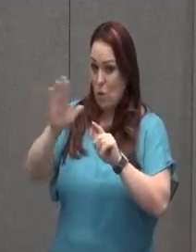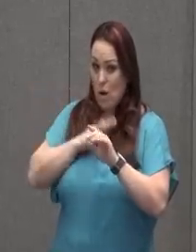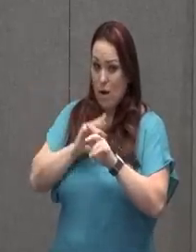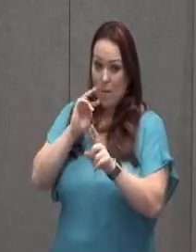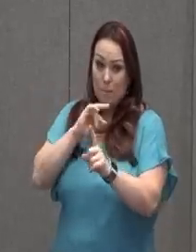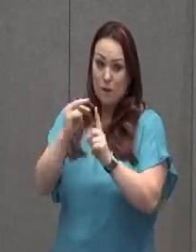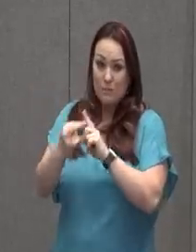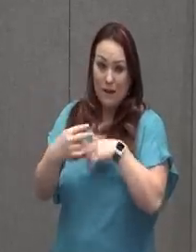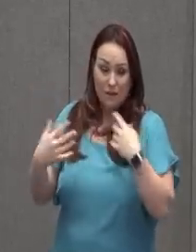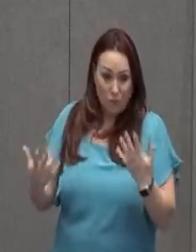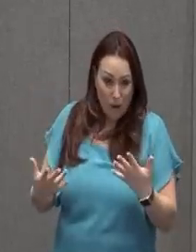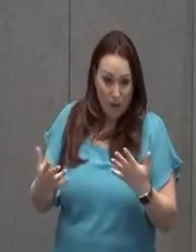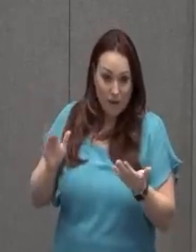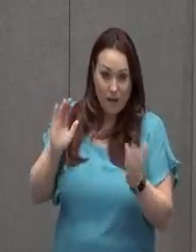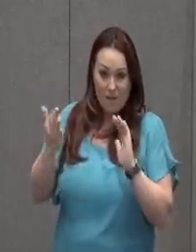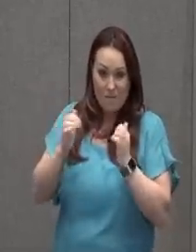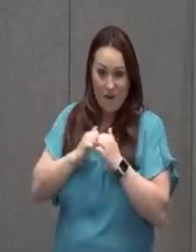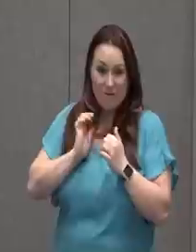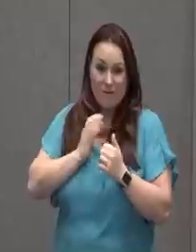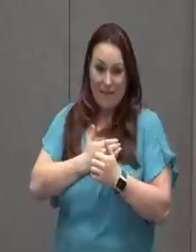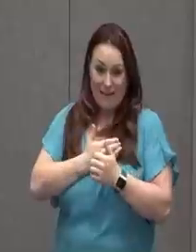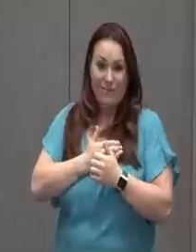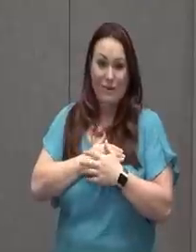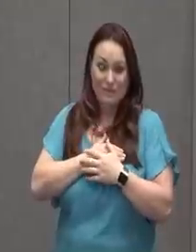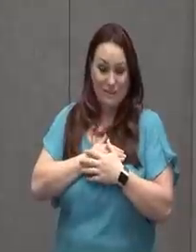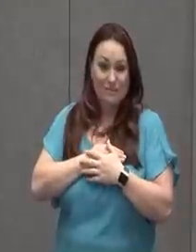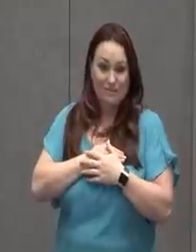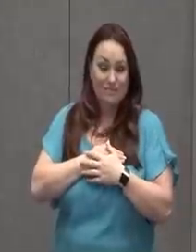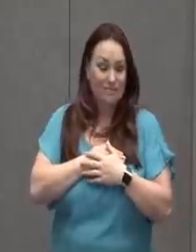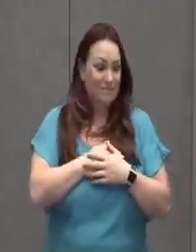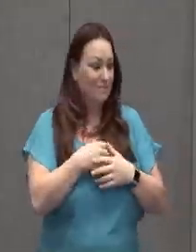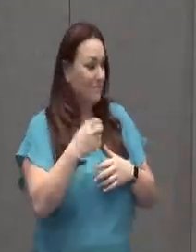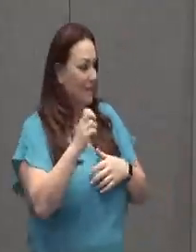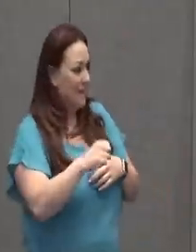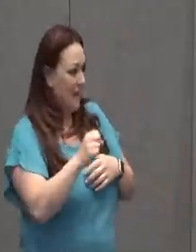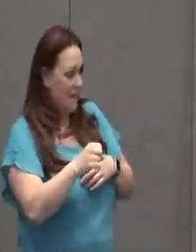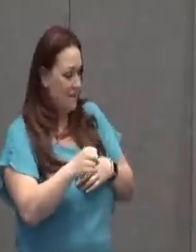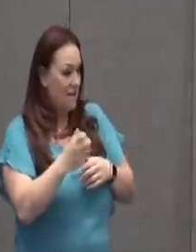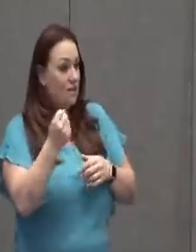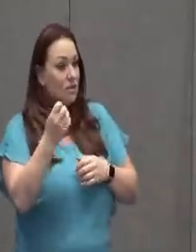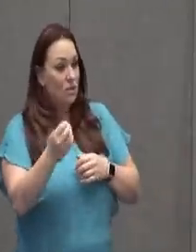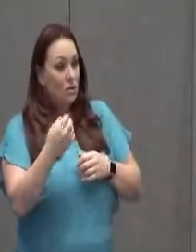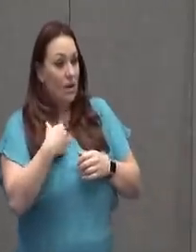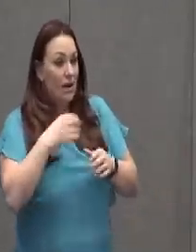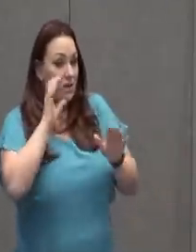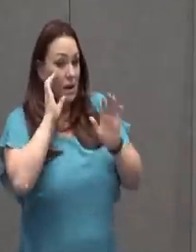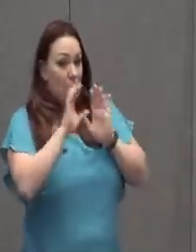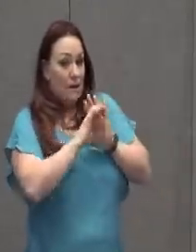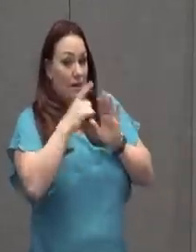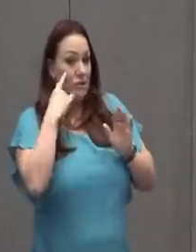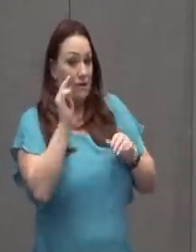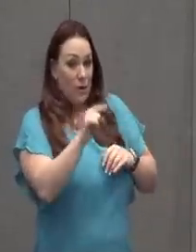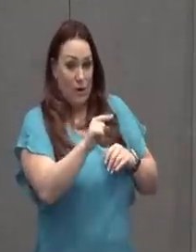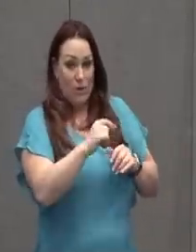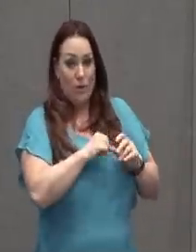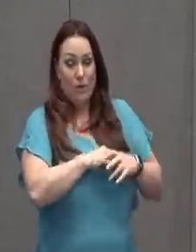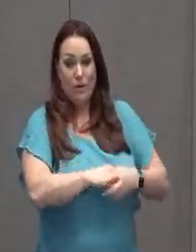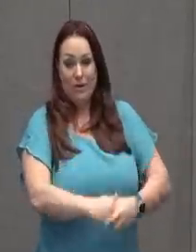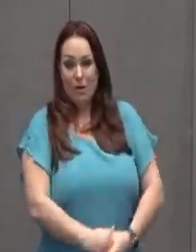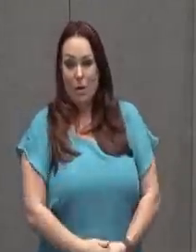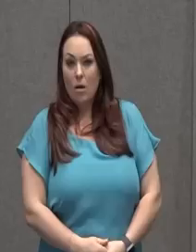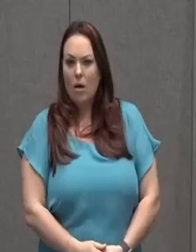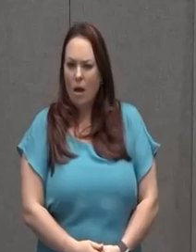is compared to ours. Yeah. So I have a picture for you. Wow, this looks a